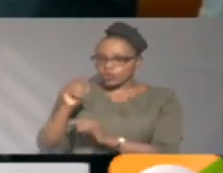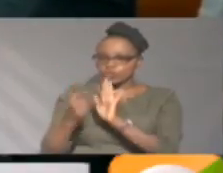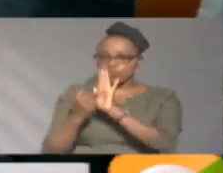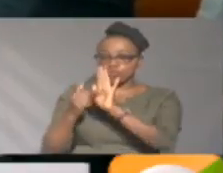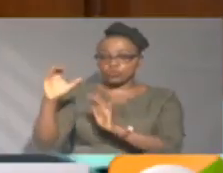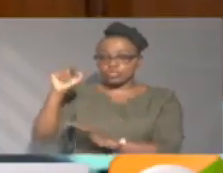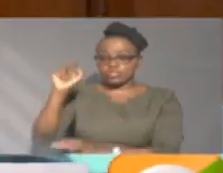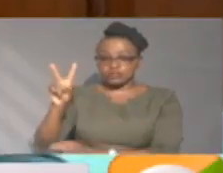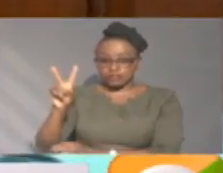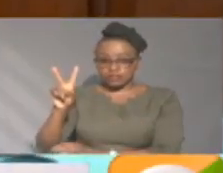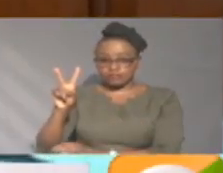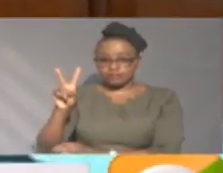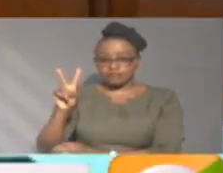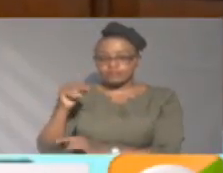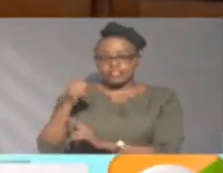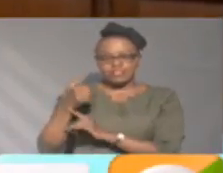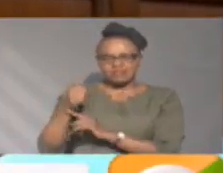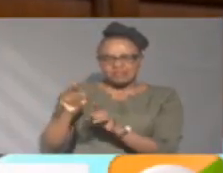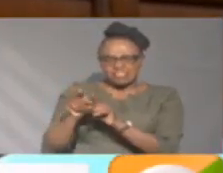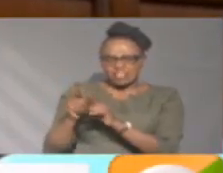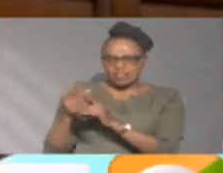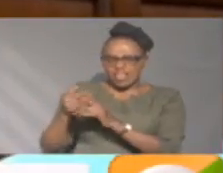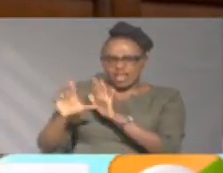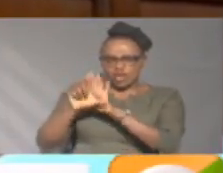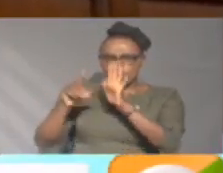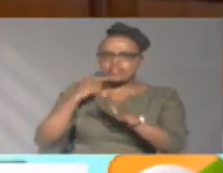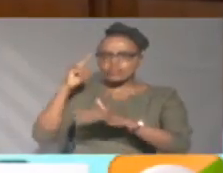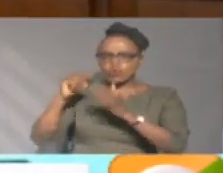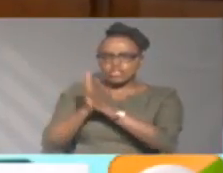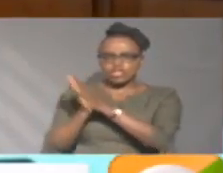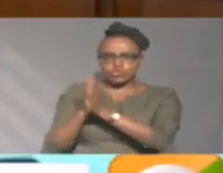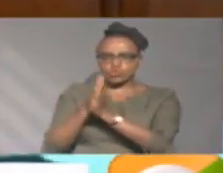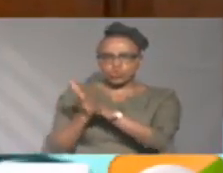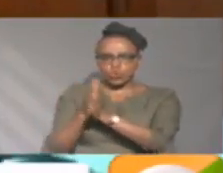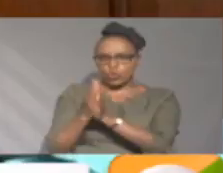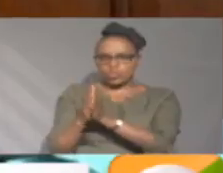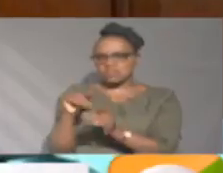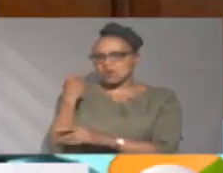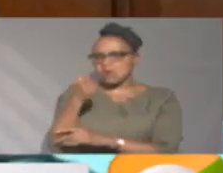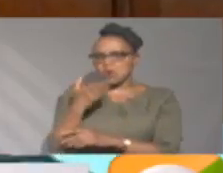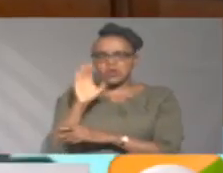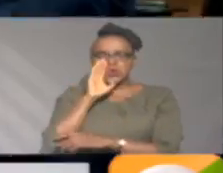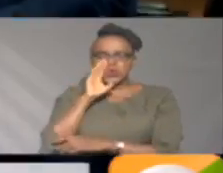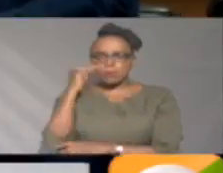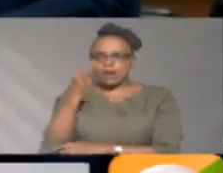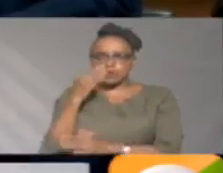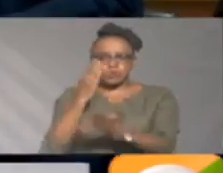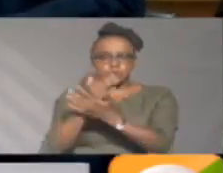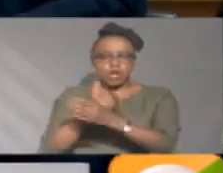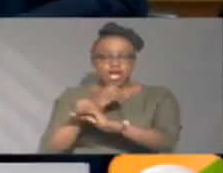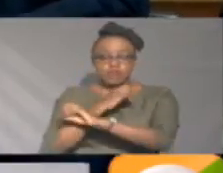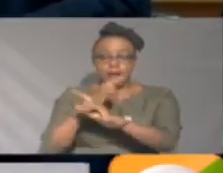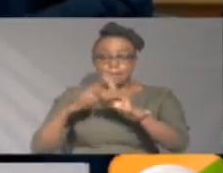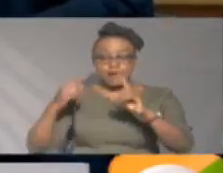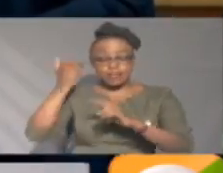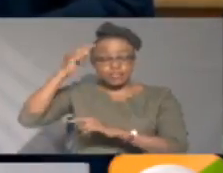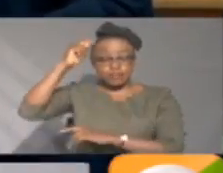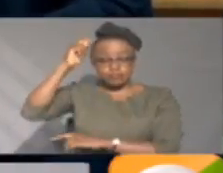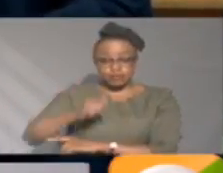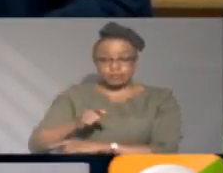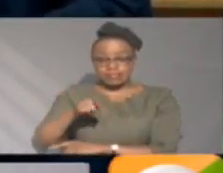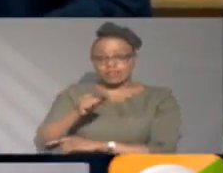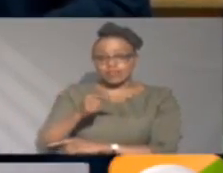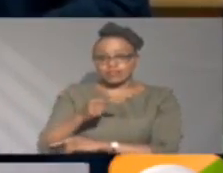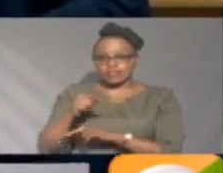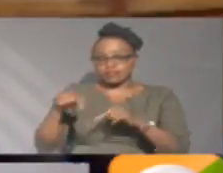Citizen TV. The advocates had maintained that the story was based on hearsay and no facts, but the magistrate overruled their